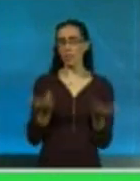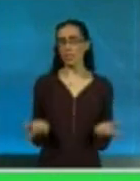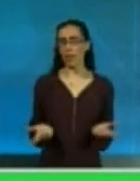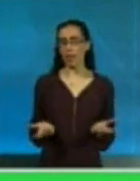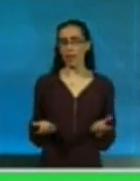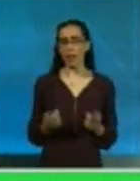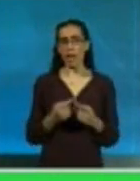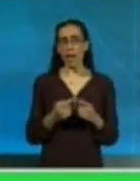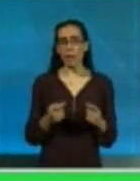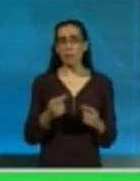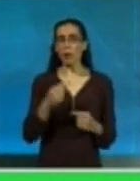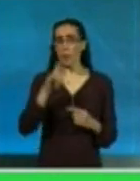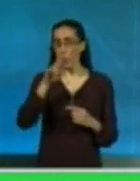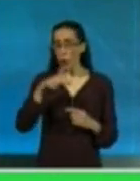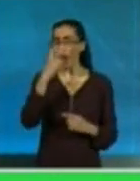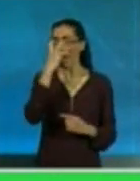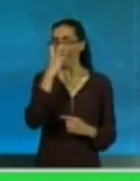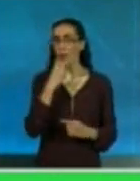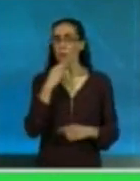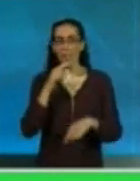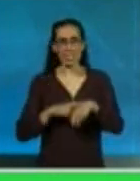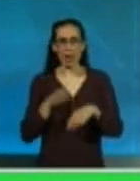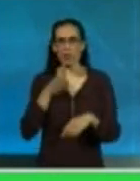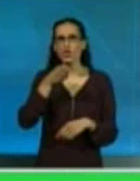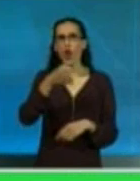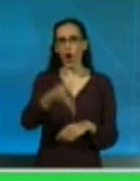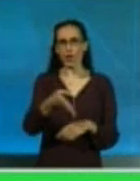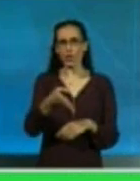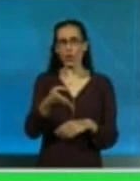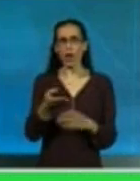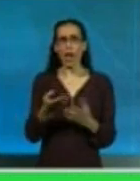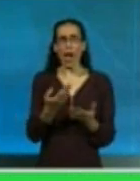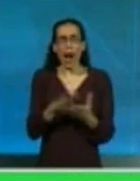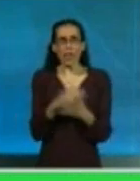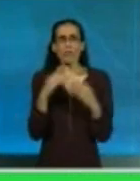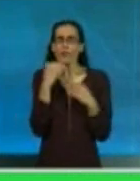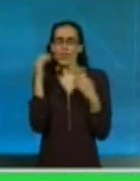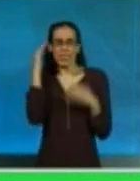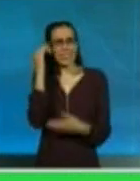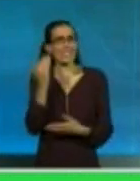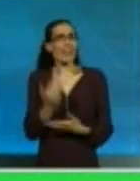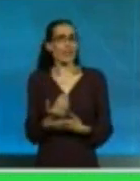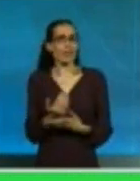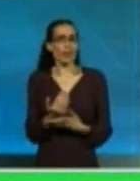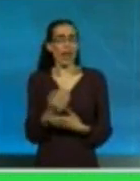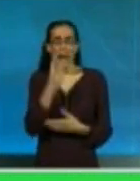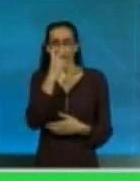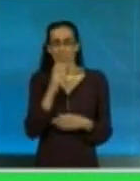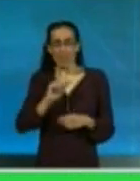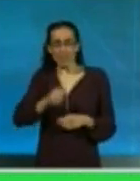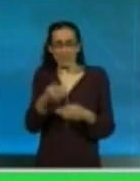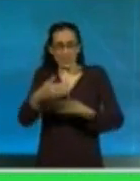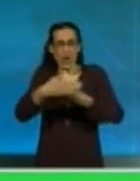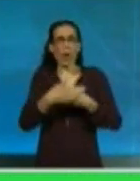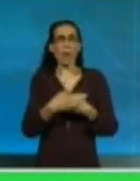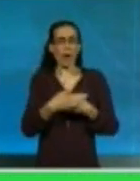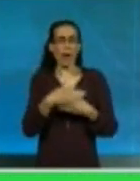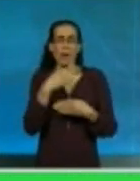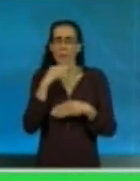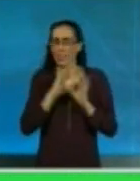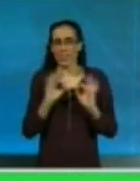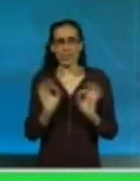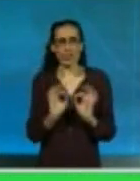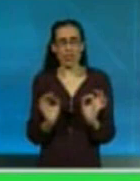Aw anzjani ma jistgħux joħorġu minn djarhom rridu kull darba jissakru ġodarhom, ġifier sigurtà m'għandna xejn dik ħan nisħaq fuqha li jkollna sigurtà. M'għandna